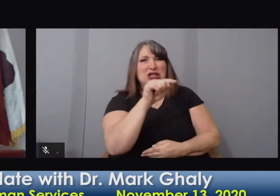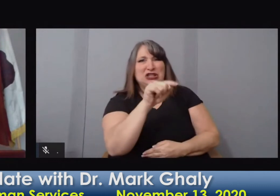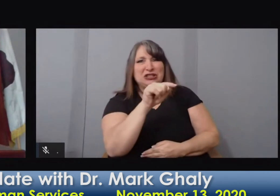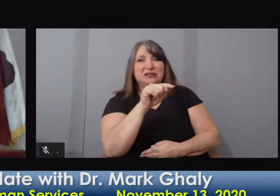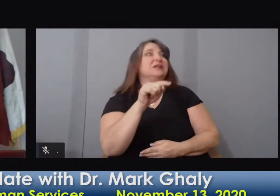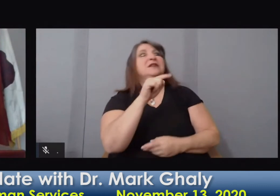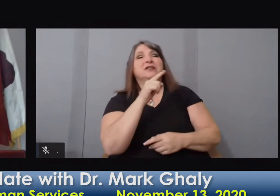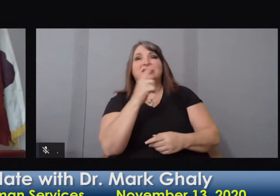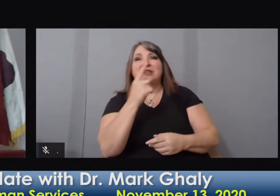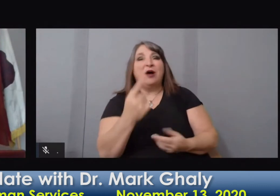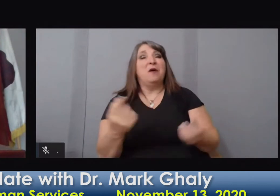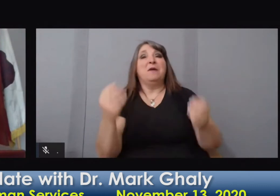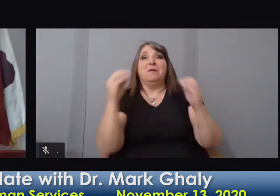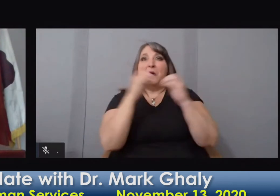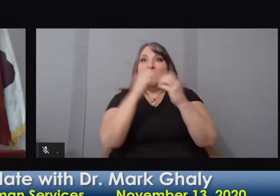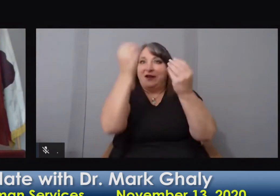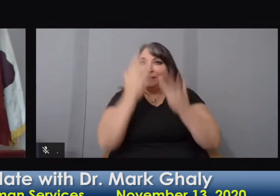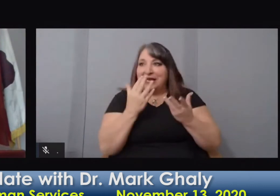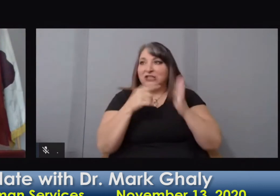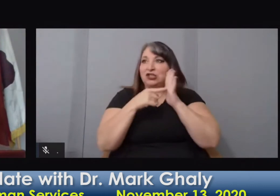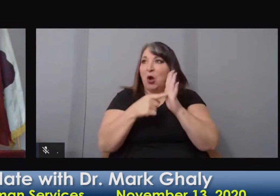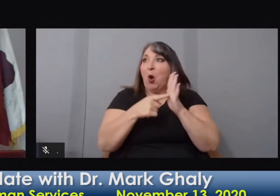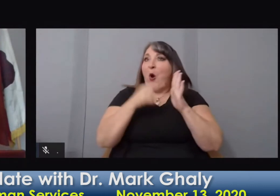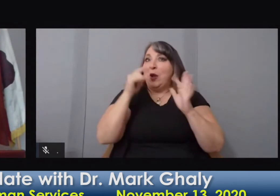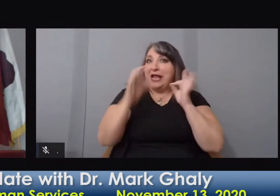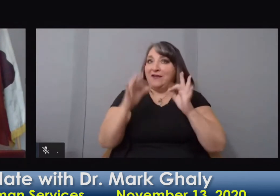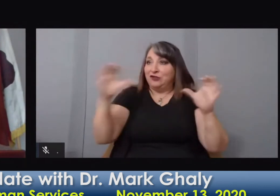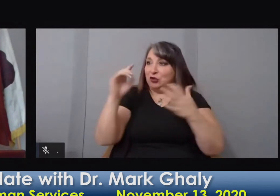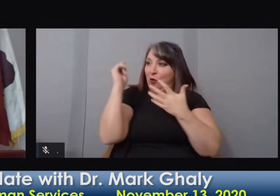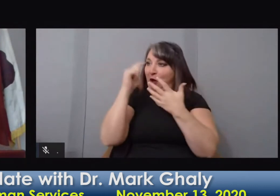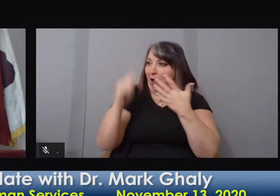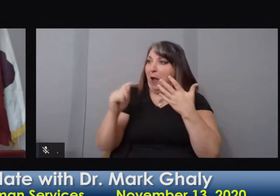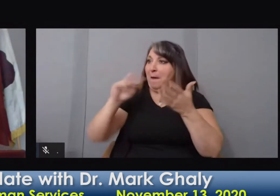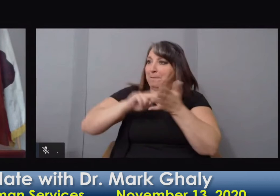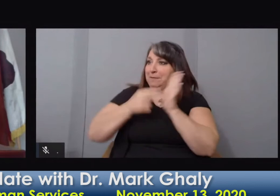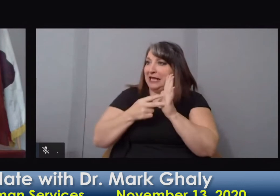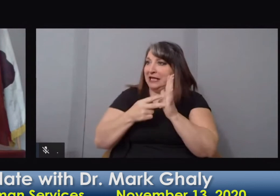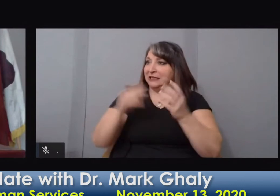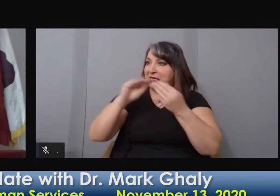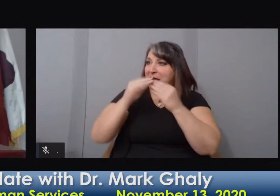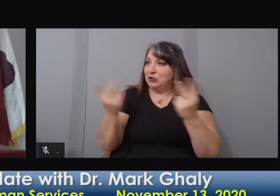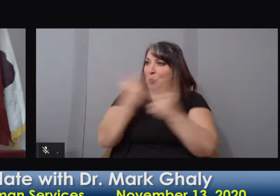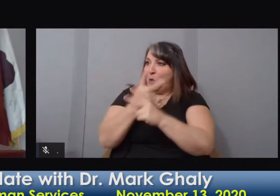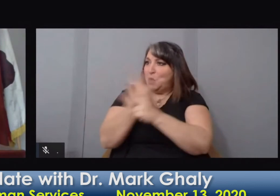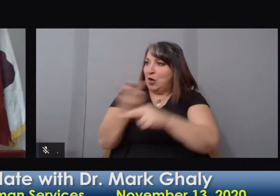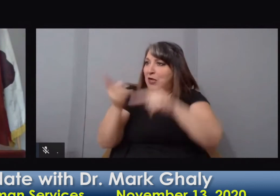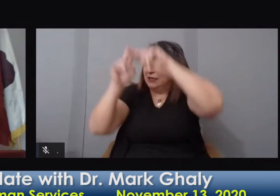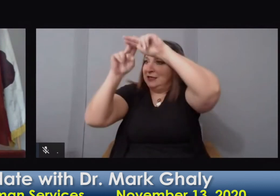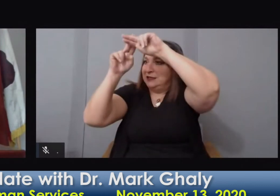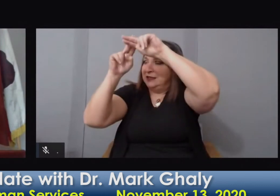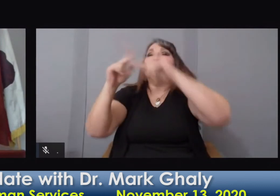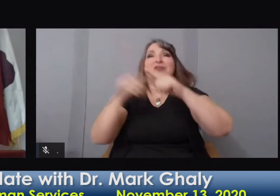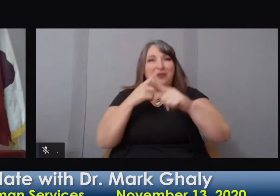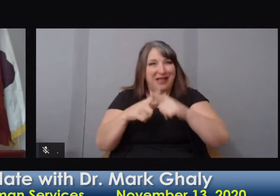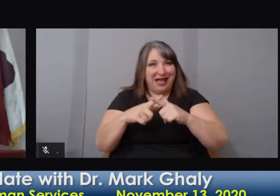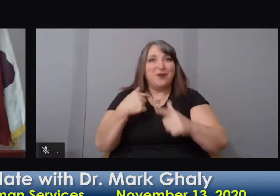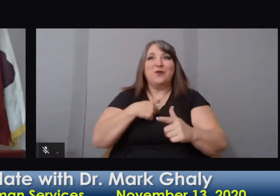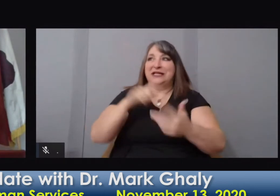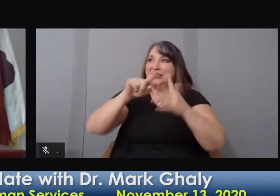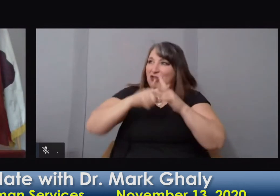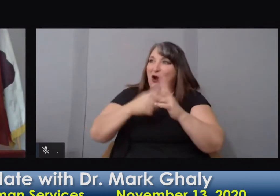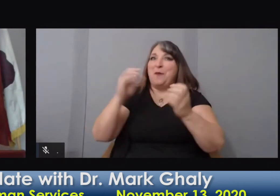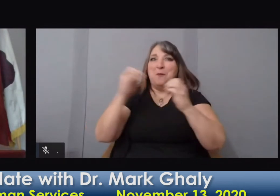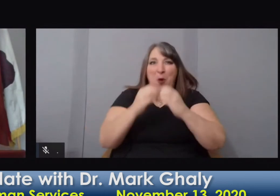risk of spread. And as we get transmission rates higher, those are exactly the kind of sectors that become more restricted and in some